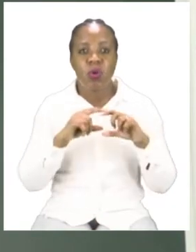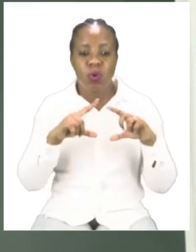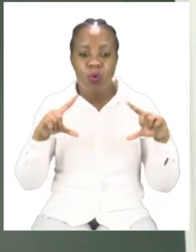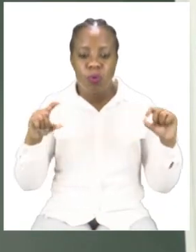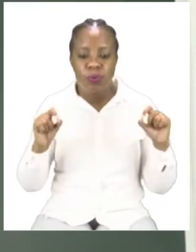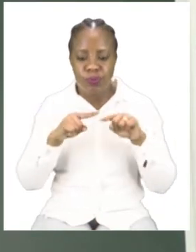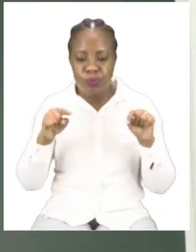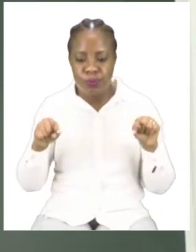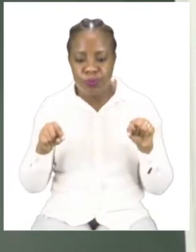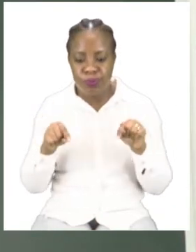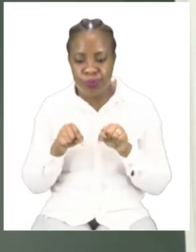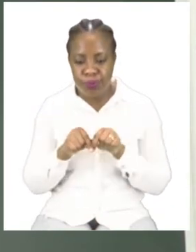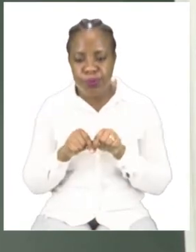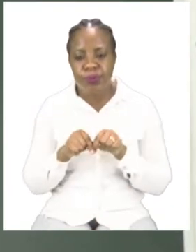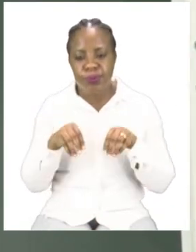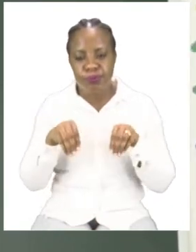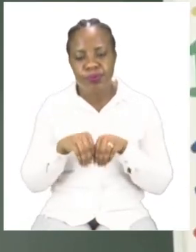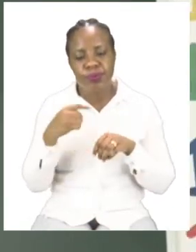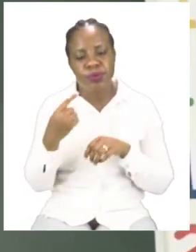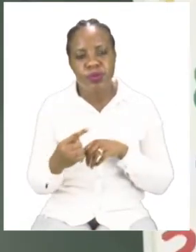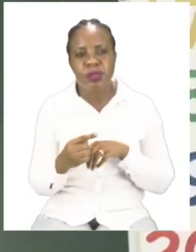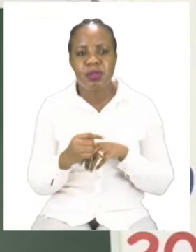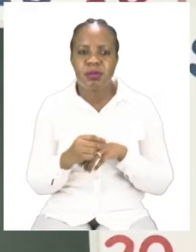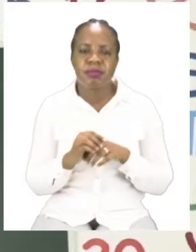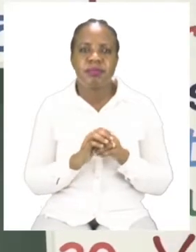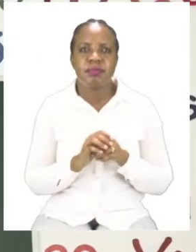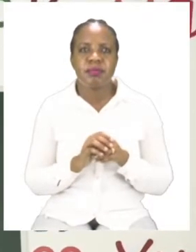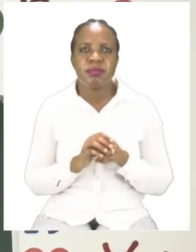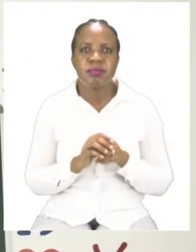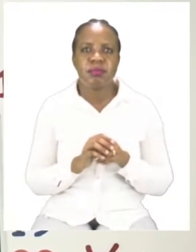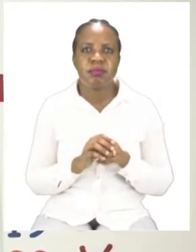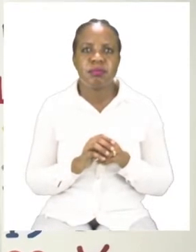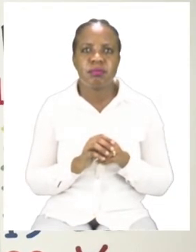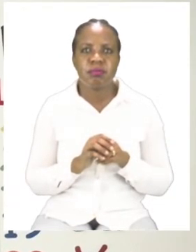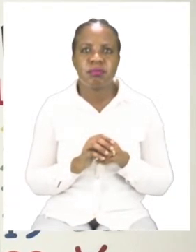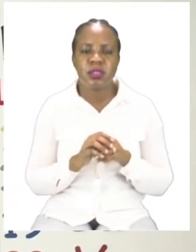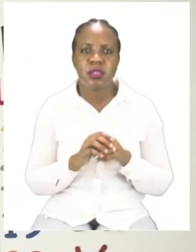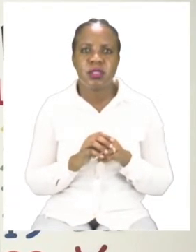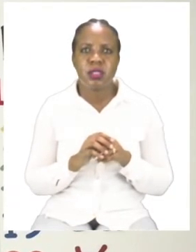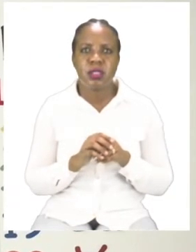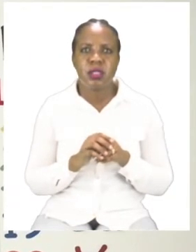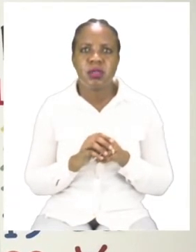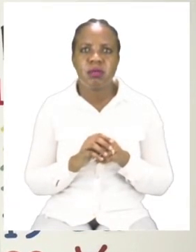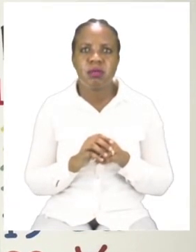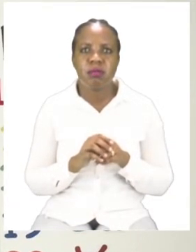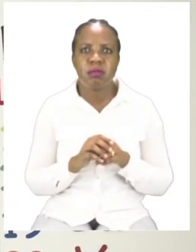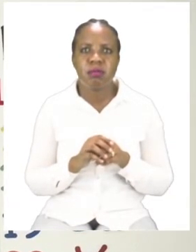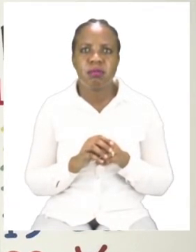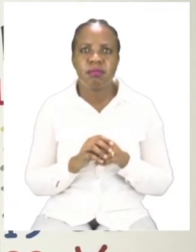exercise. Count very carefully and make sure that you find the squares because they look like they want to trick